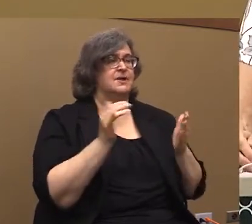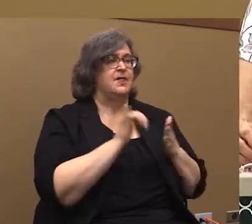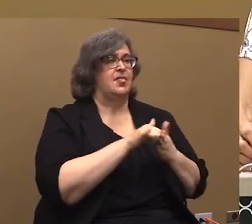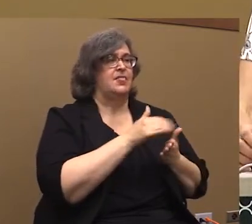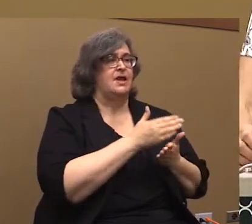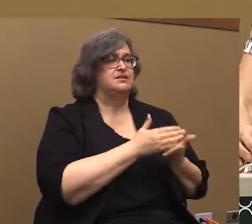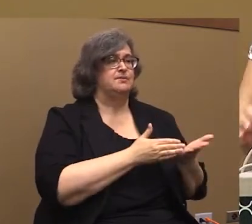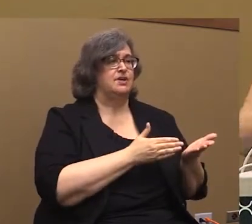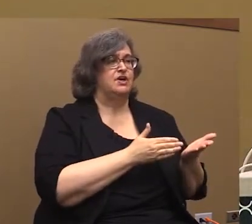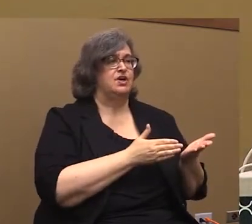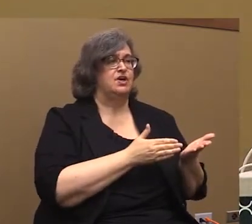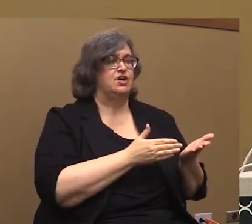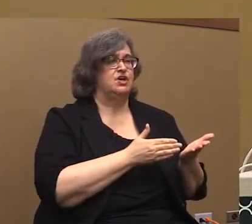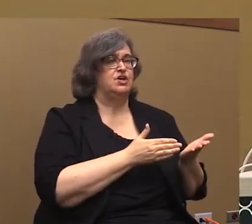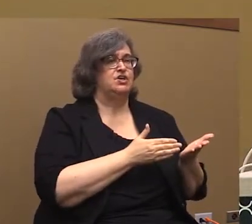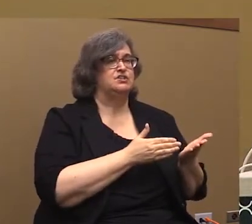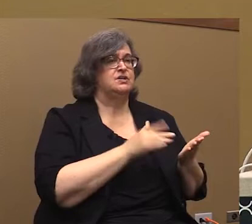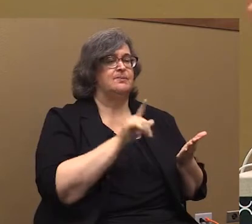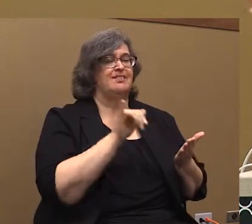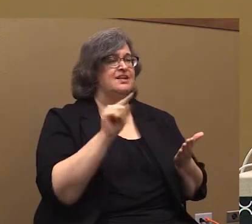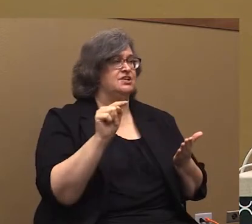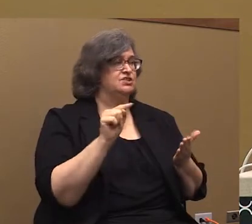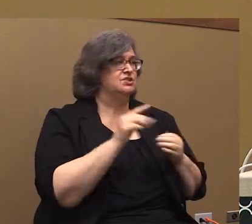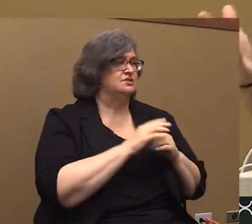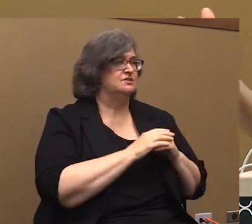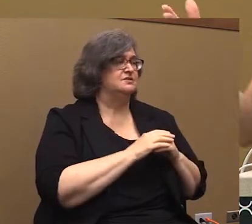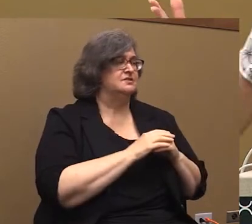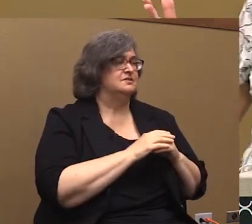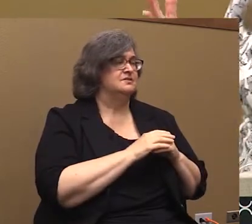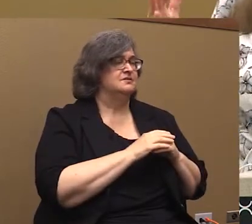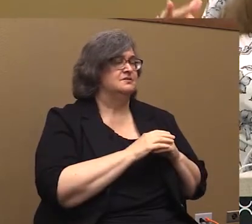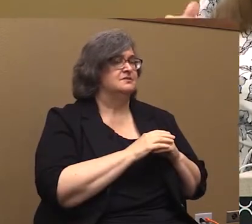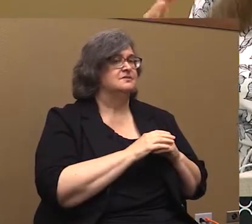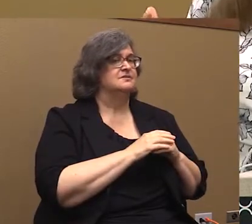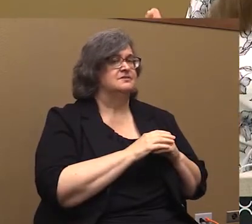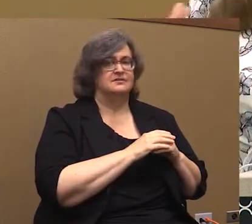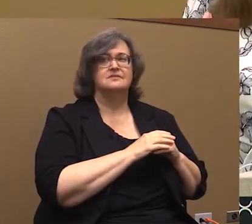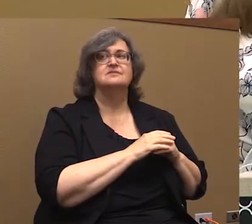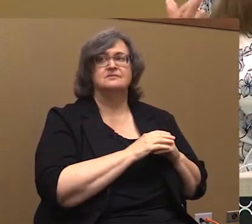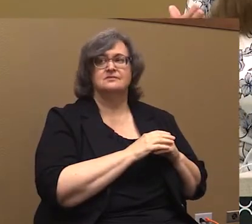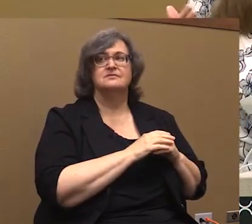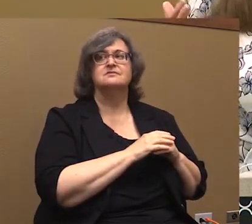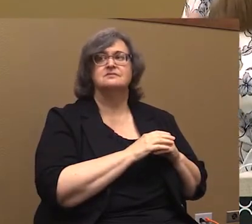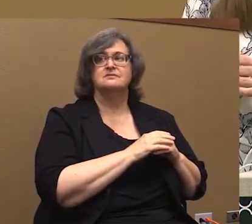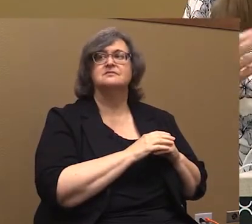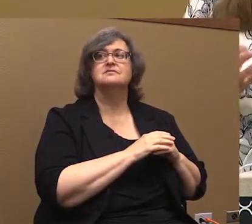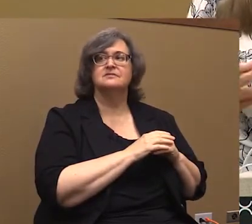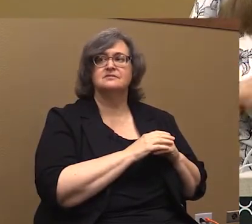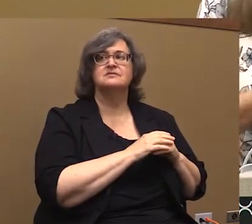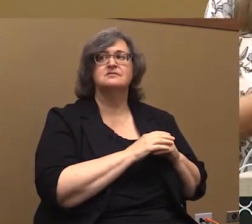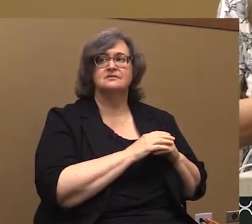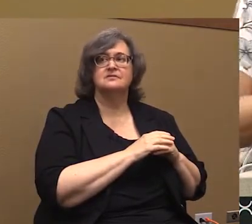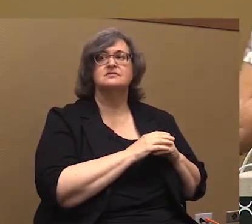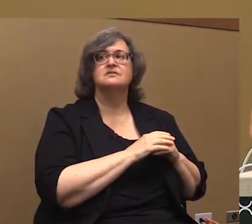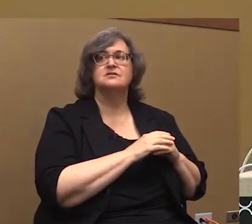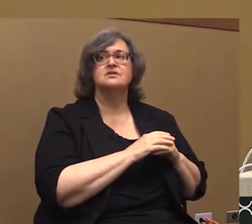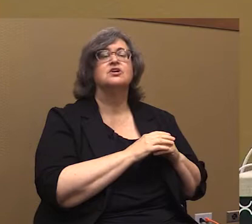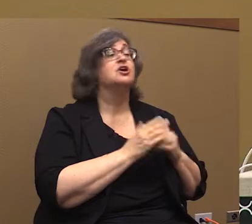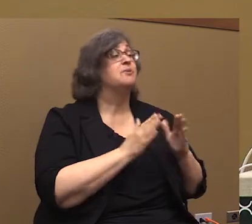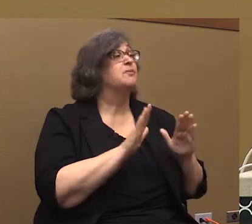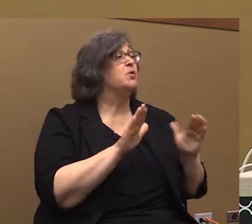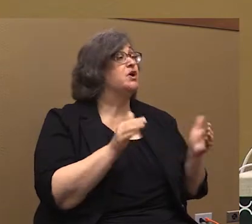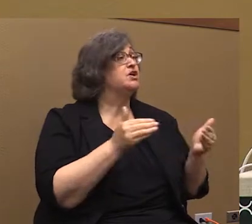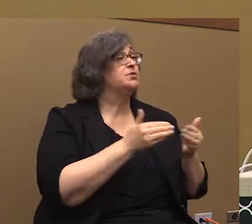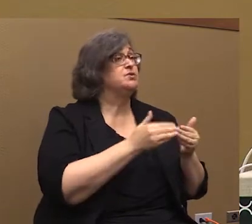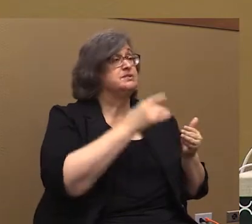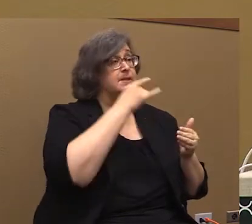to get a cup of sugar or something, but it's like a comparison, and that's part of some literature